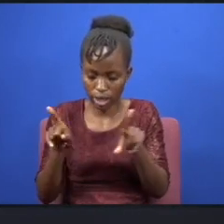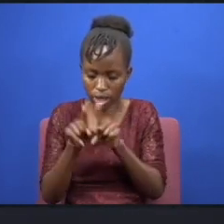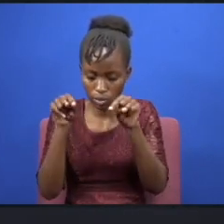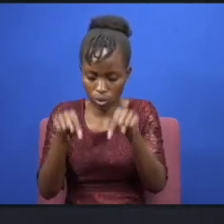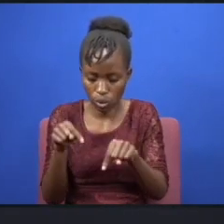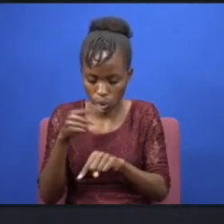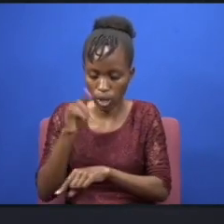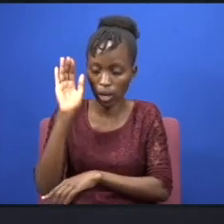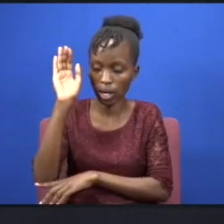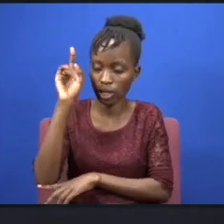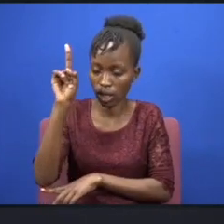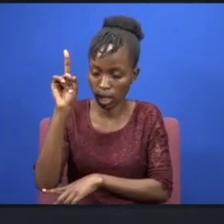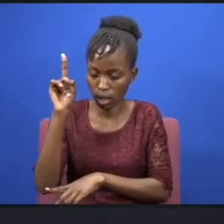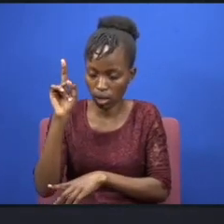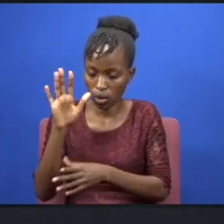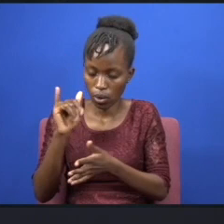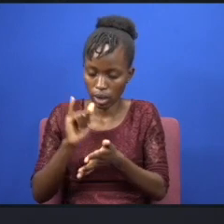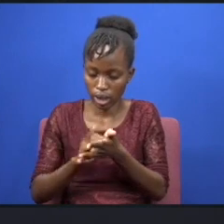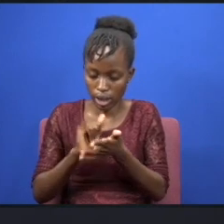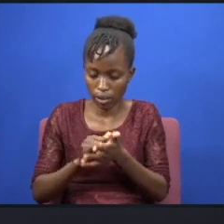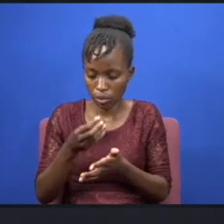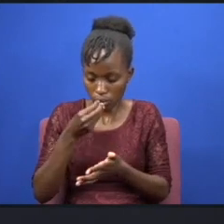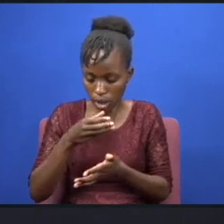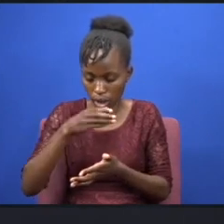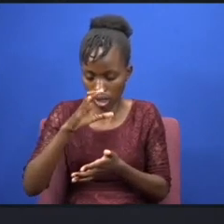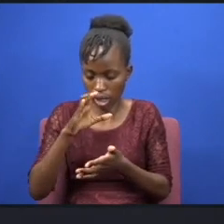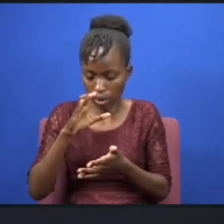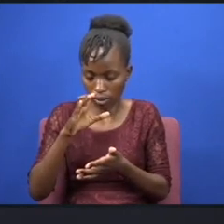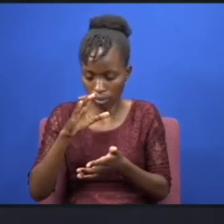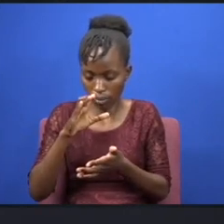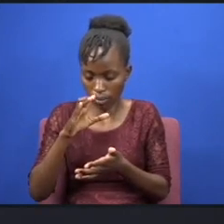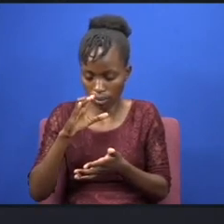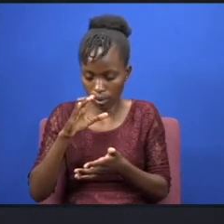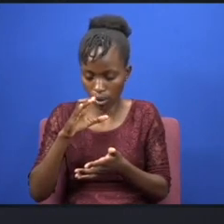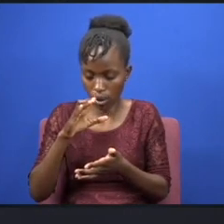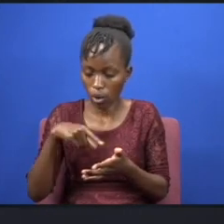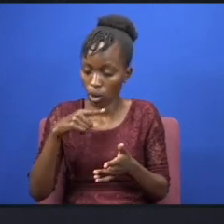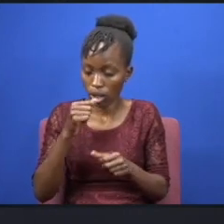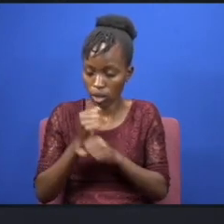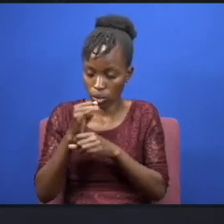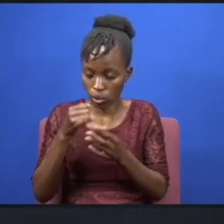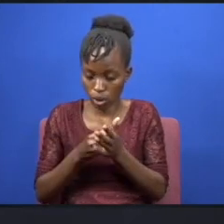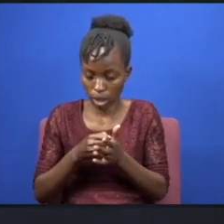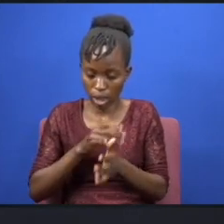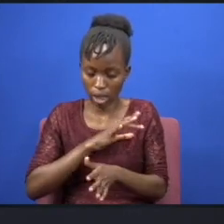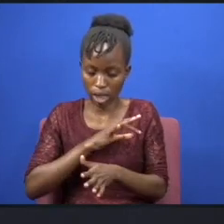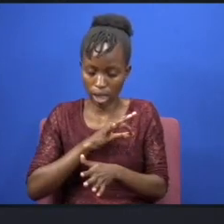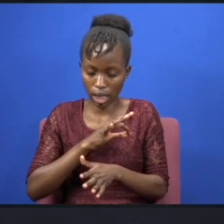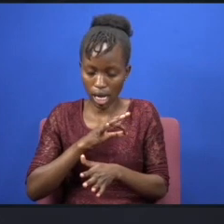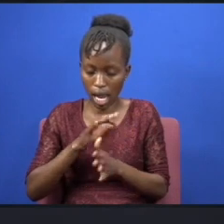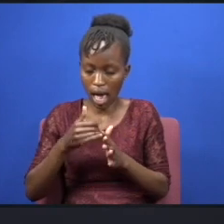And so we ask as we partake of these emblems that represent your body and blood, We will do so in a spirit of